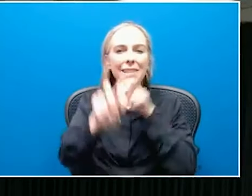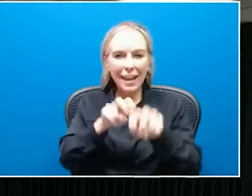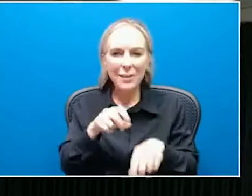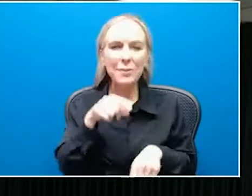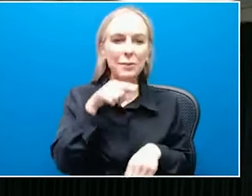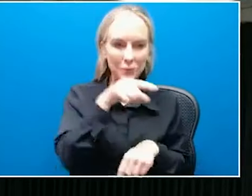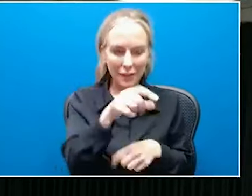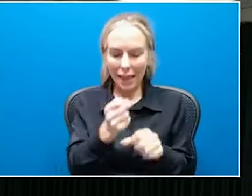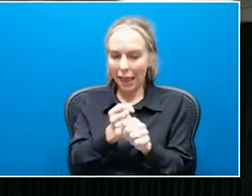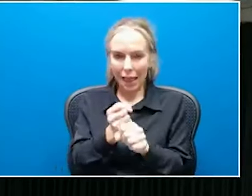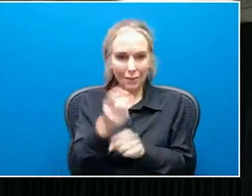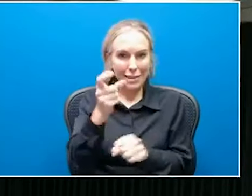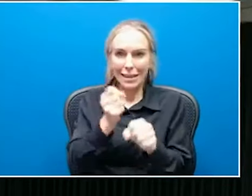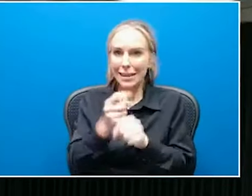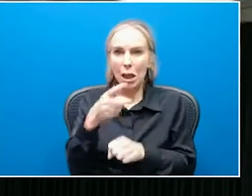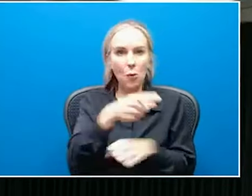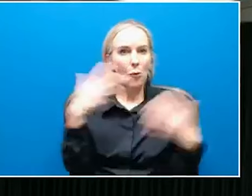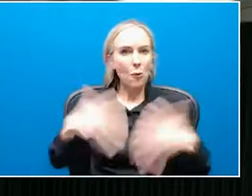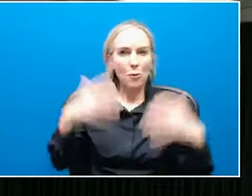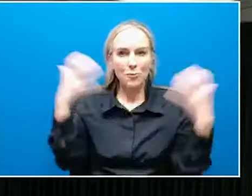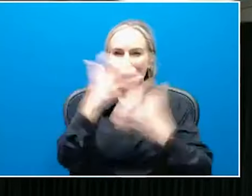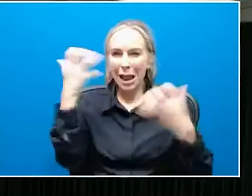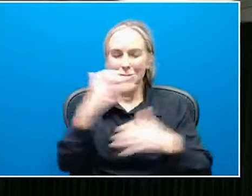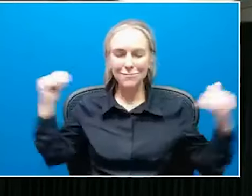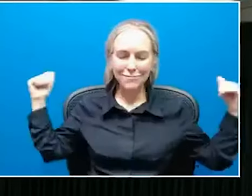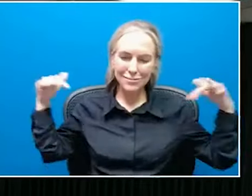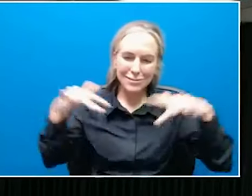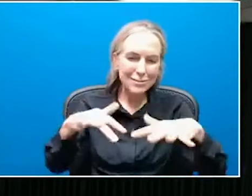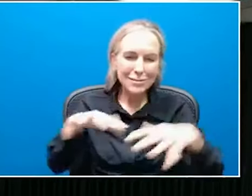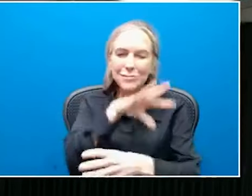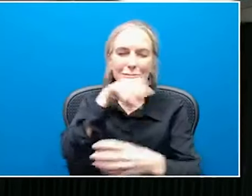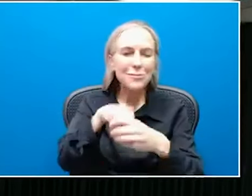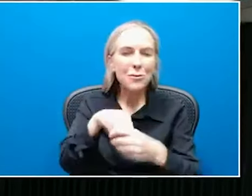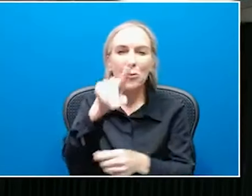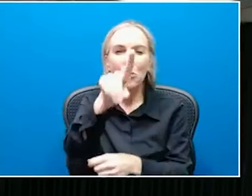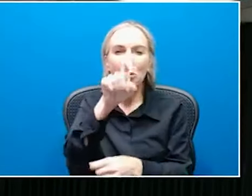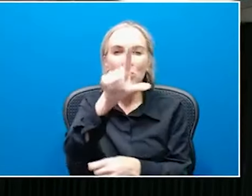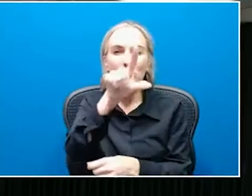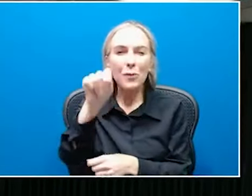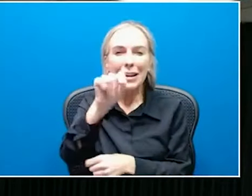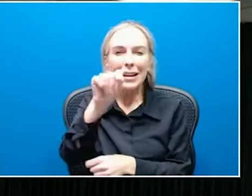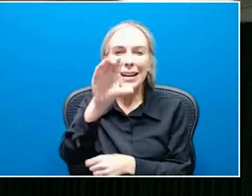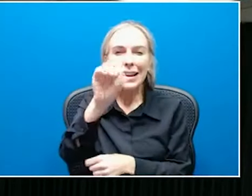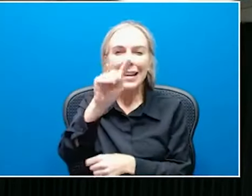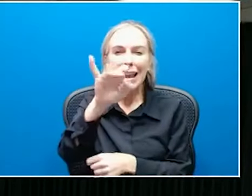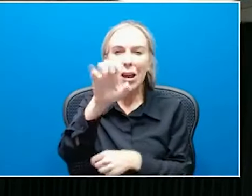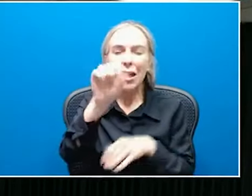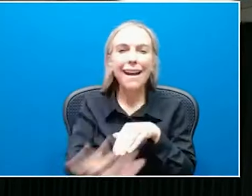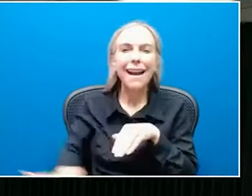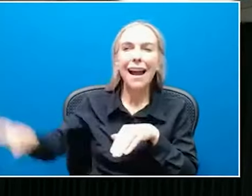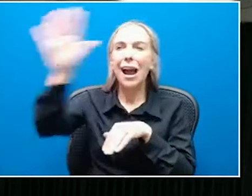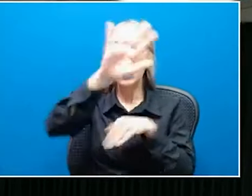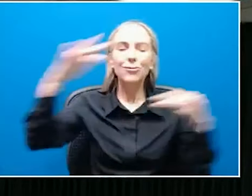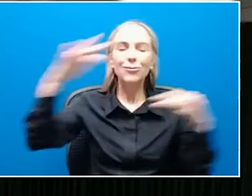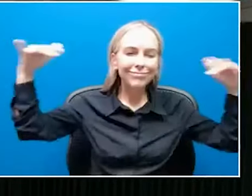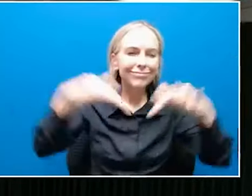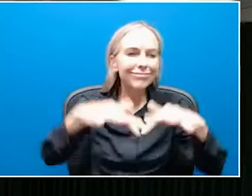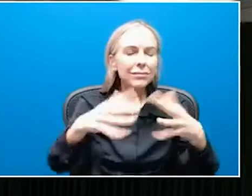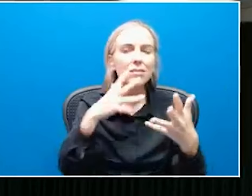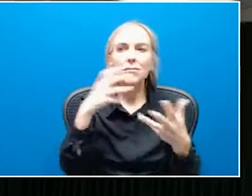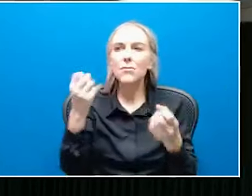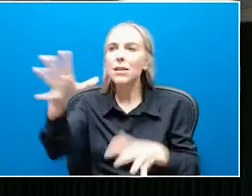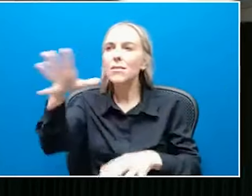year amazing gathering that includes all 120 counties. So much of our agricultural sector, so many of our